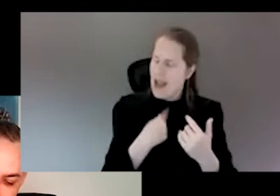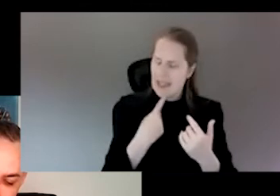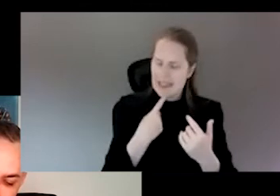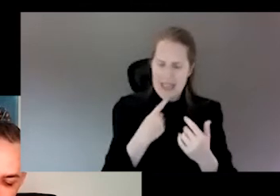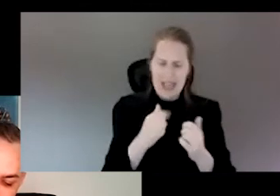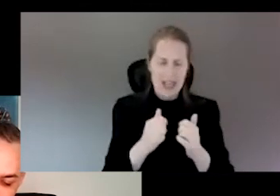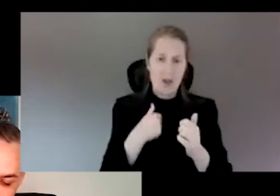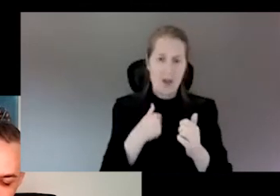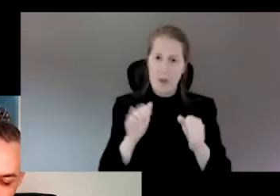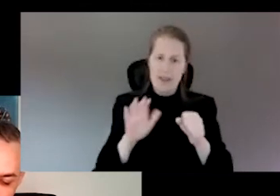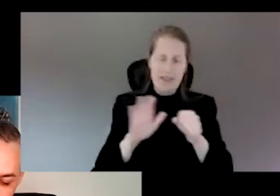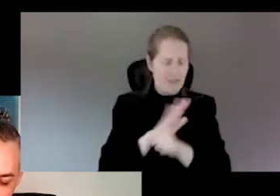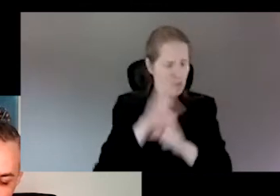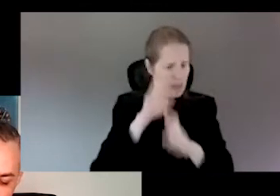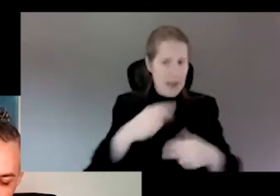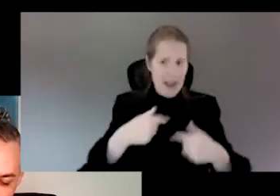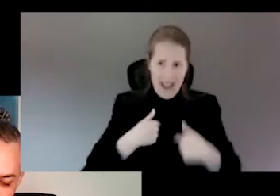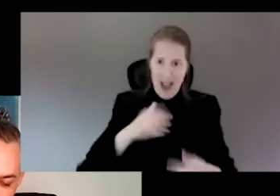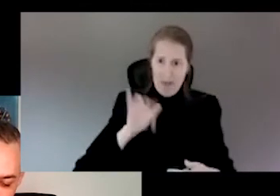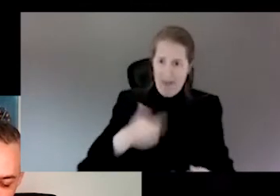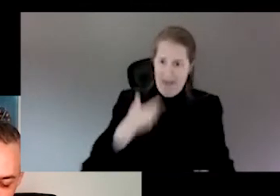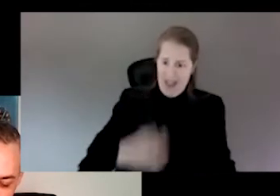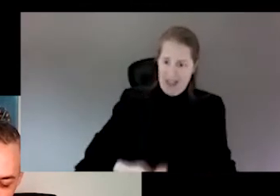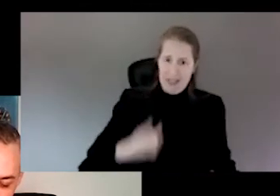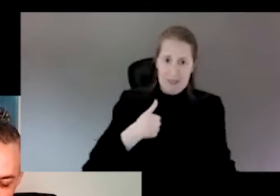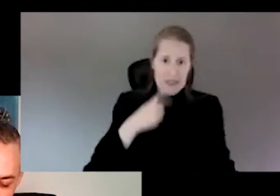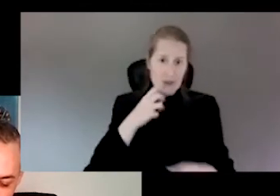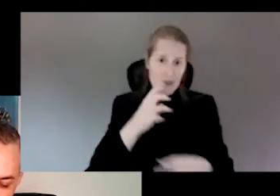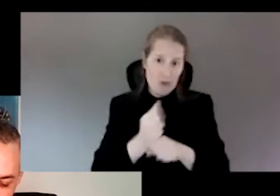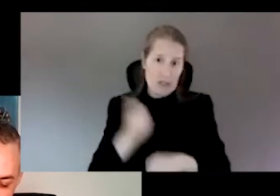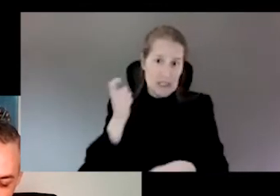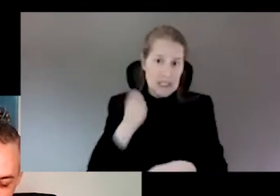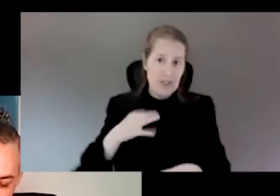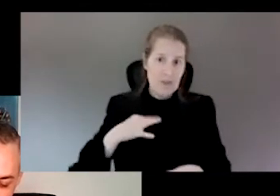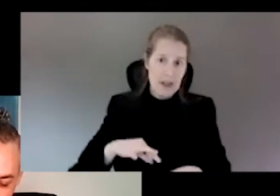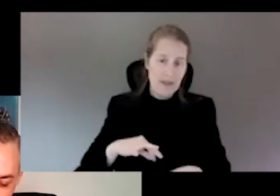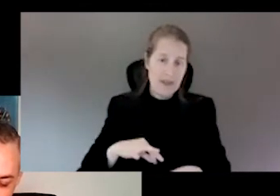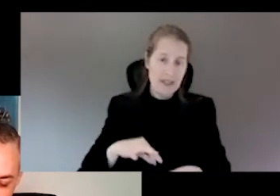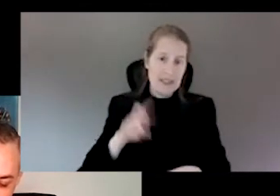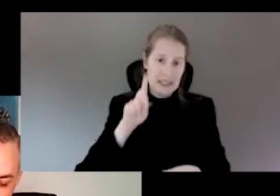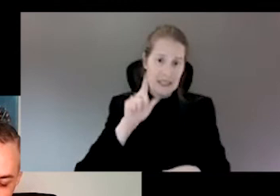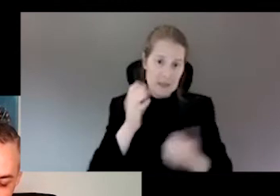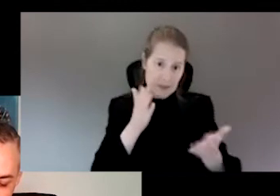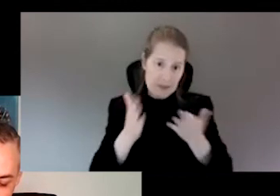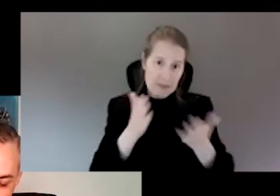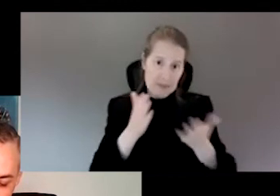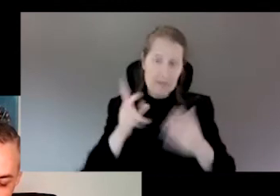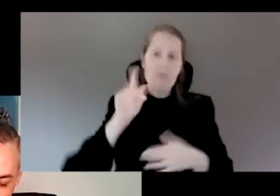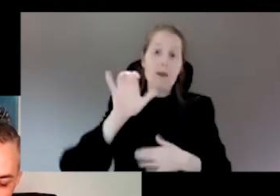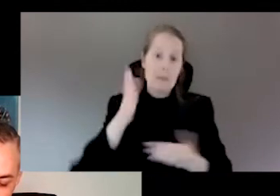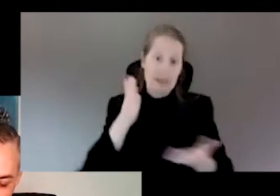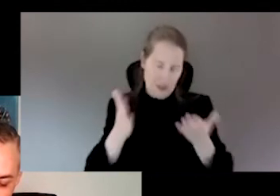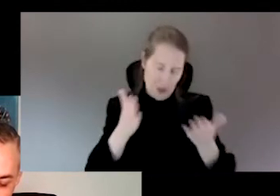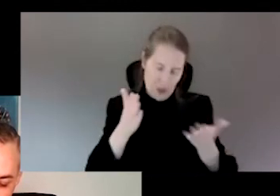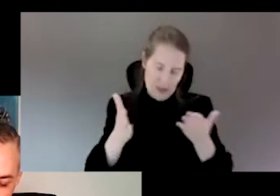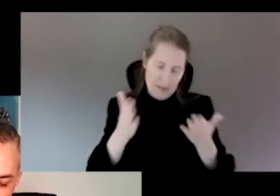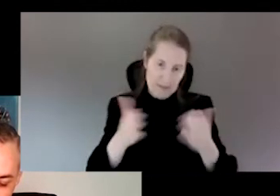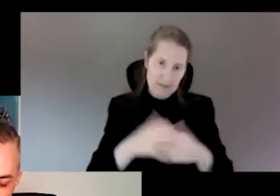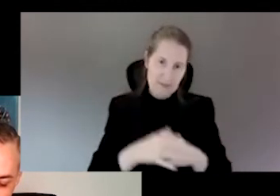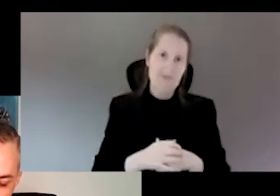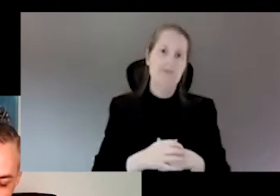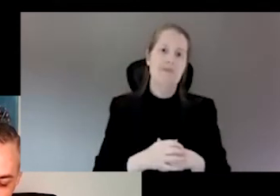them. In terms of receiving benefits, disability services, or public services, going to